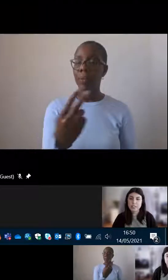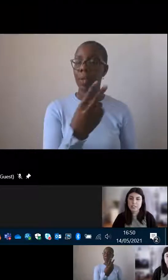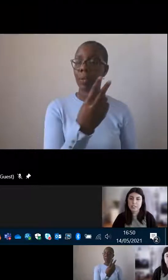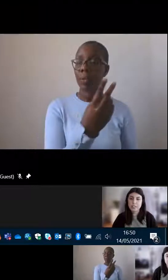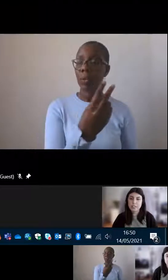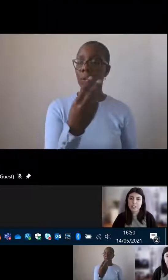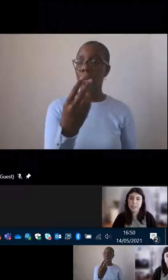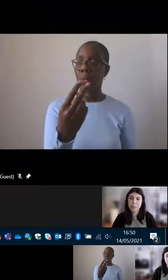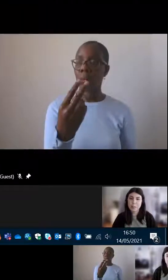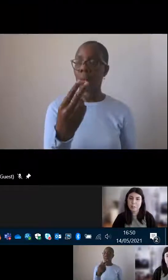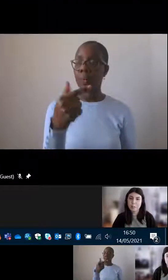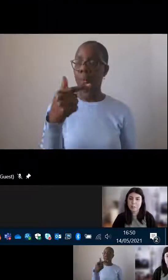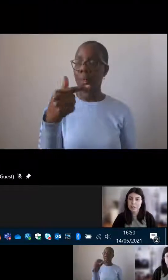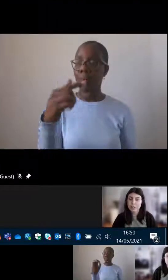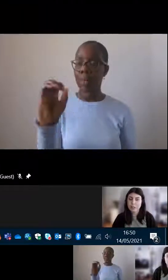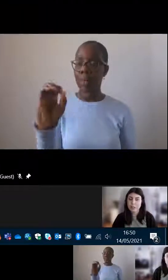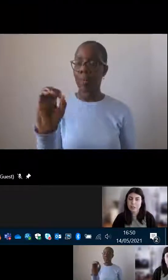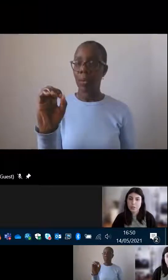2270.